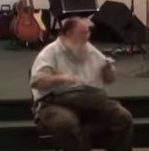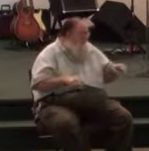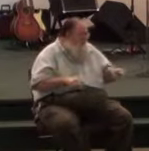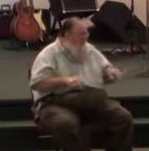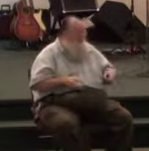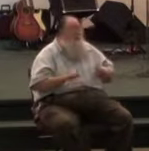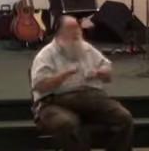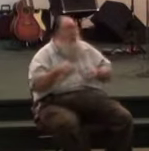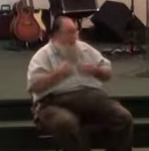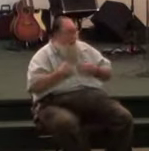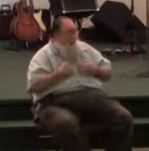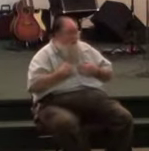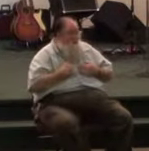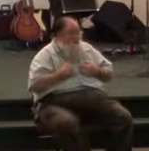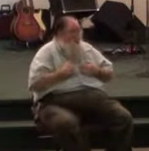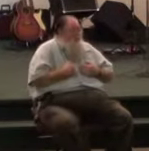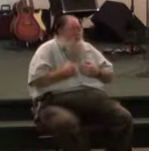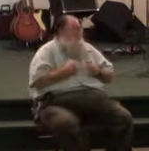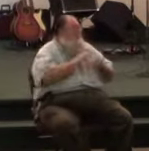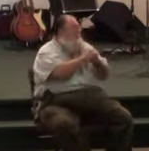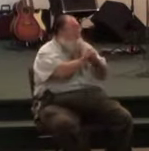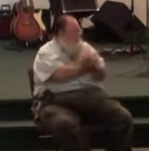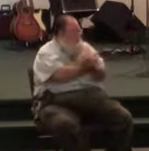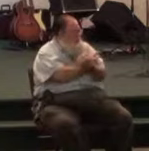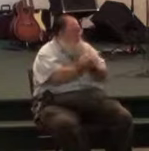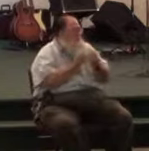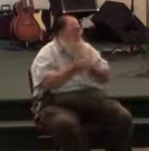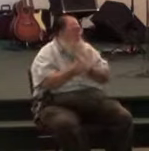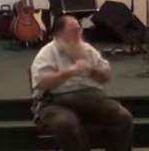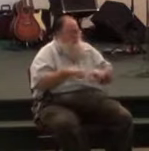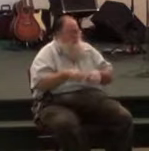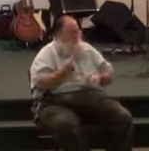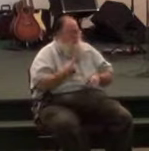When they have the ability, the authority to do it on their own.